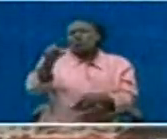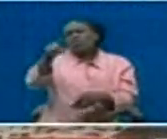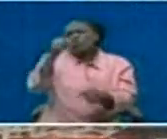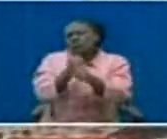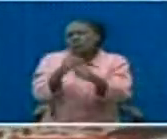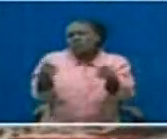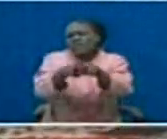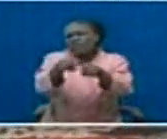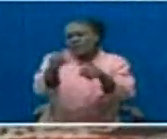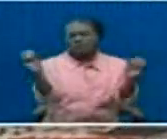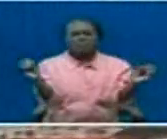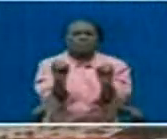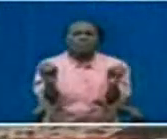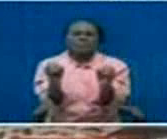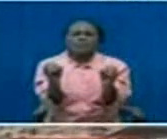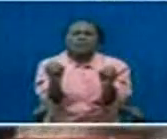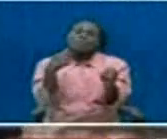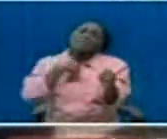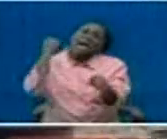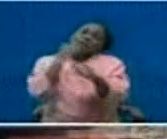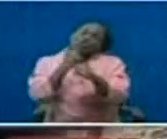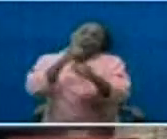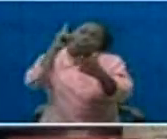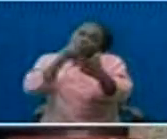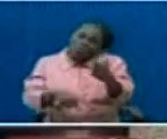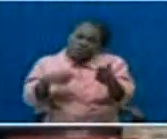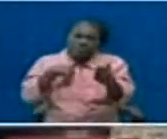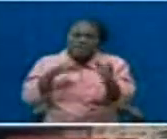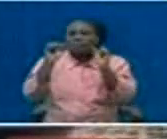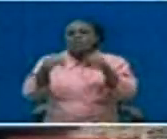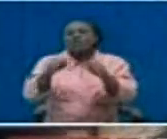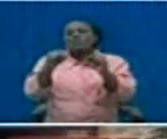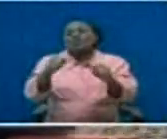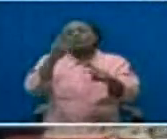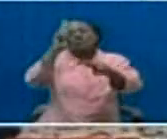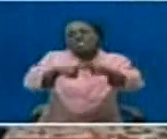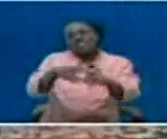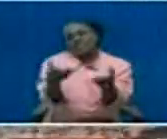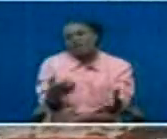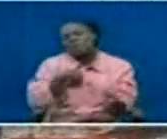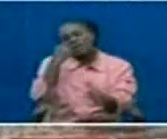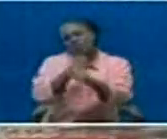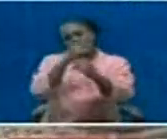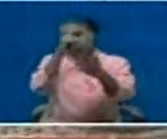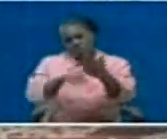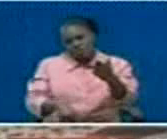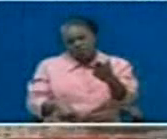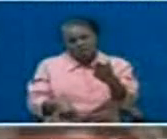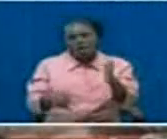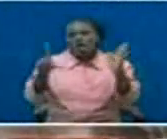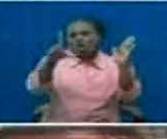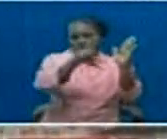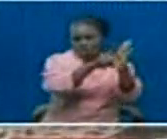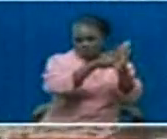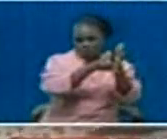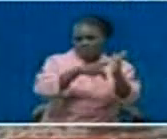do that. I said, what can I do? Because I can fit down there. You know, I was thinking I can fit down there. Because there are rules there. You're